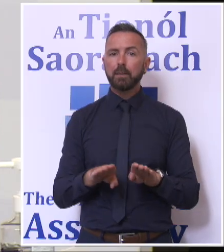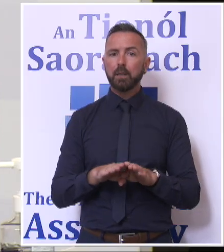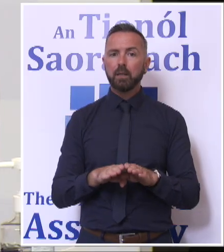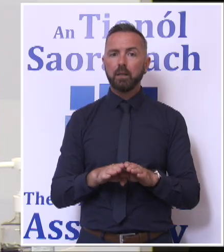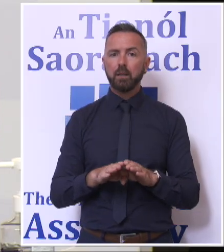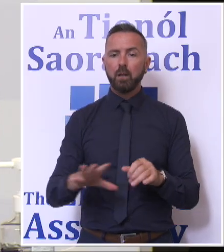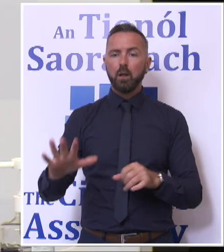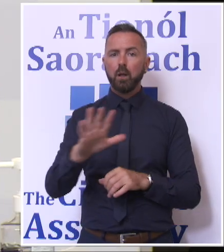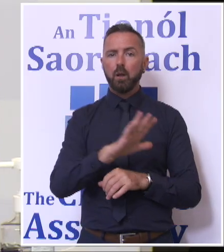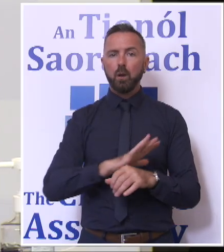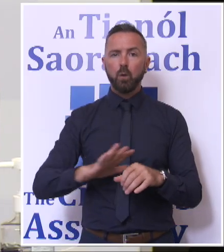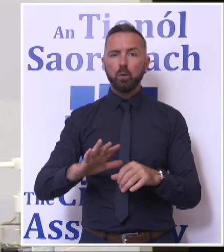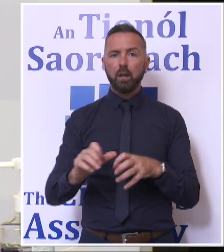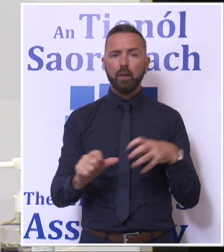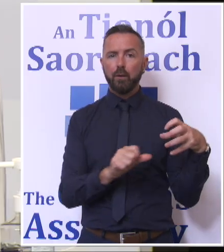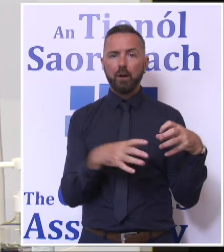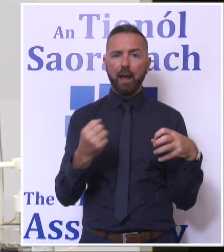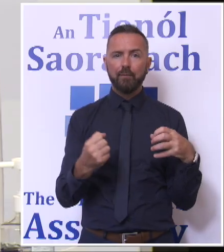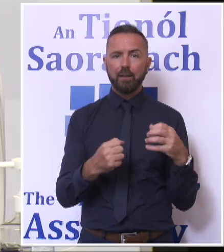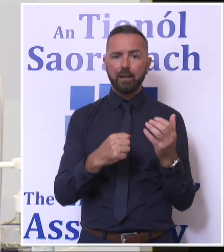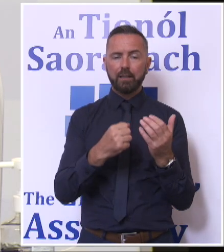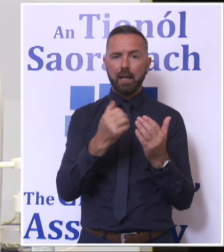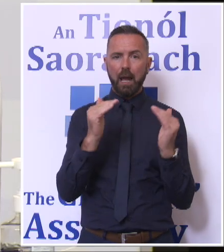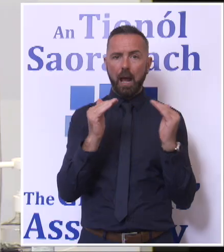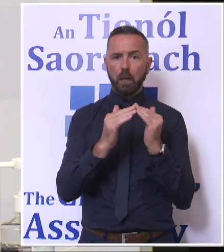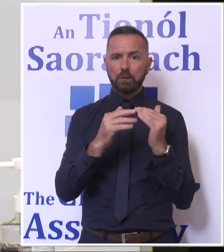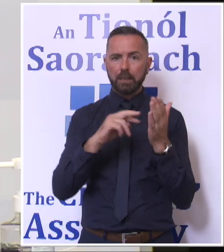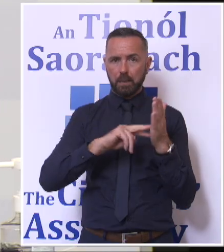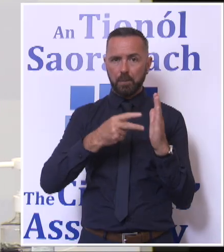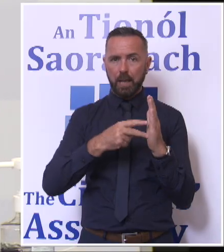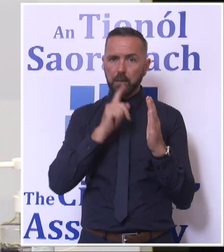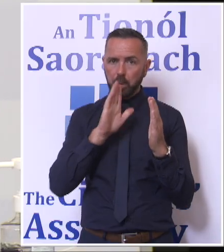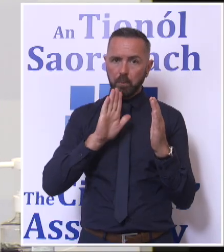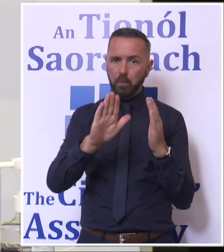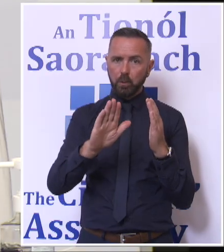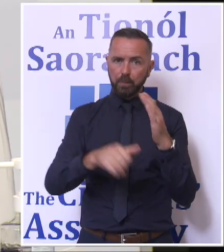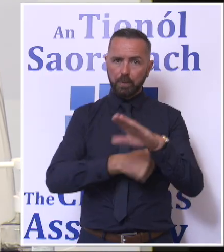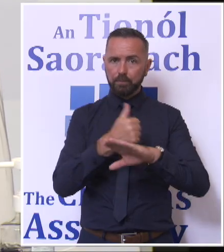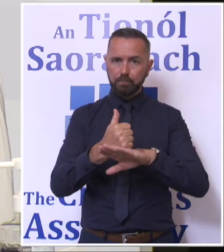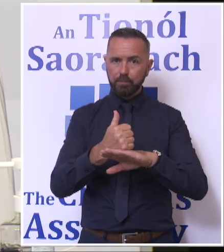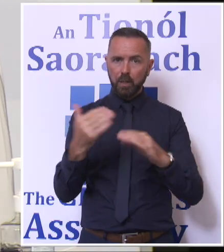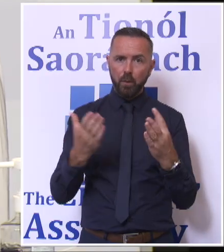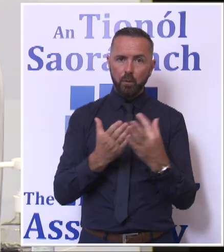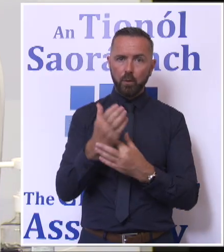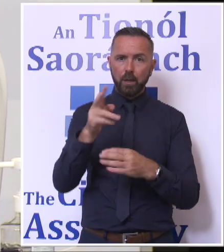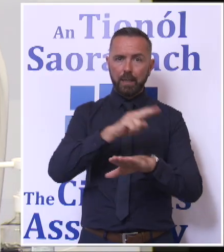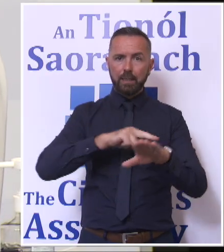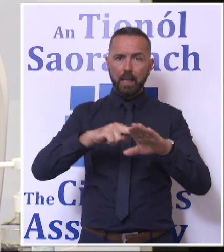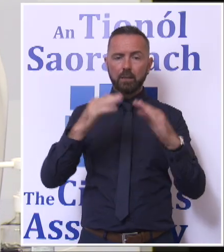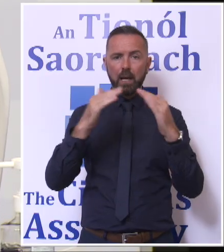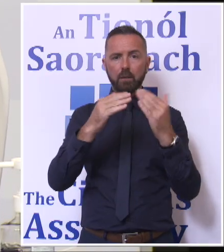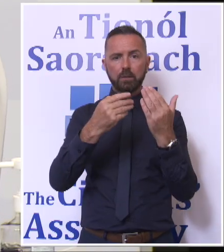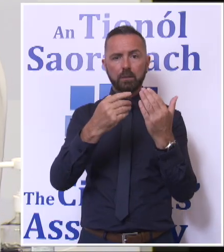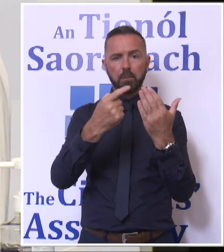authorities have a housing remit. However, it must be implemented through national housing policy. For example,